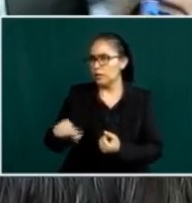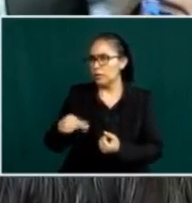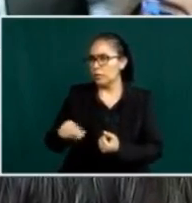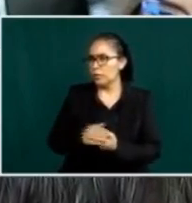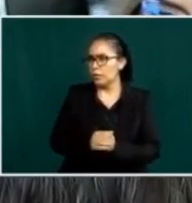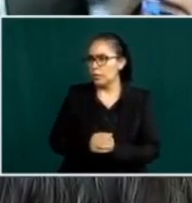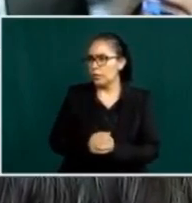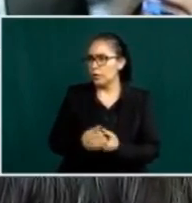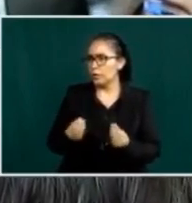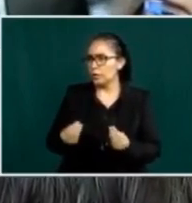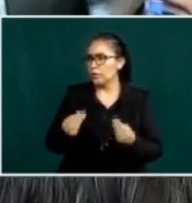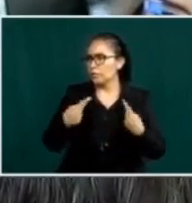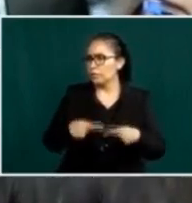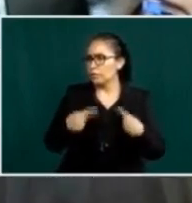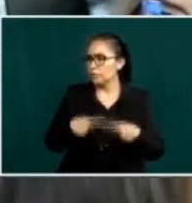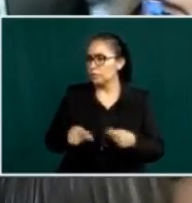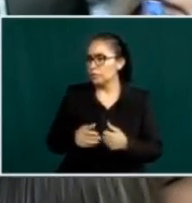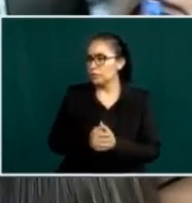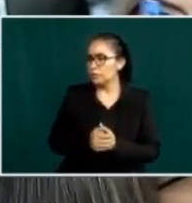notification I'm giving you here.